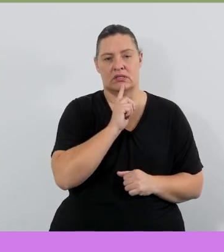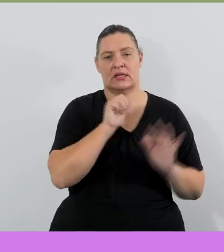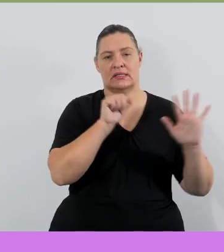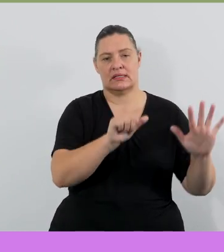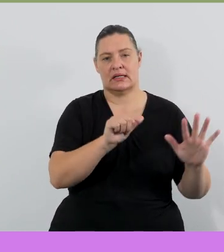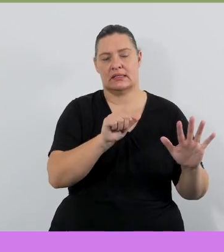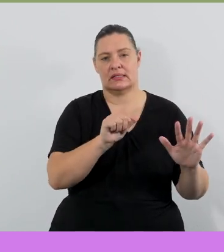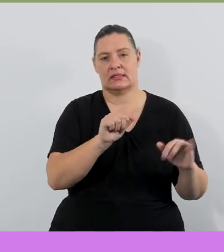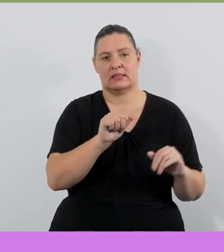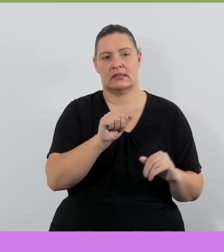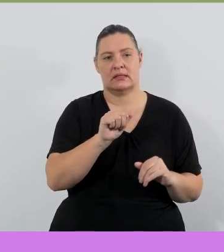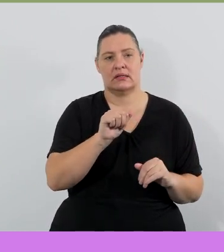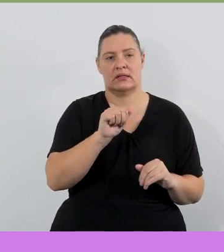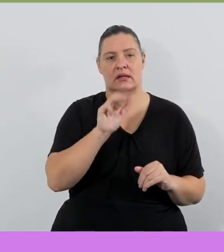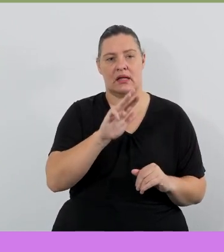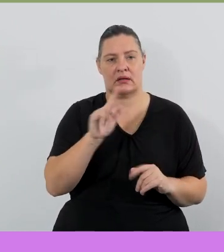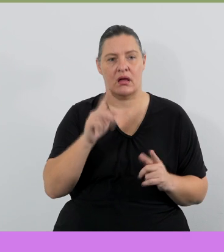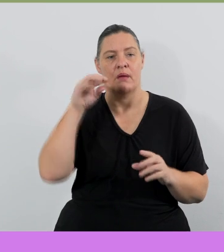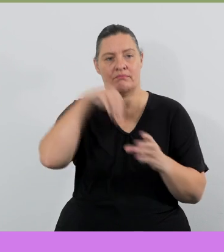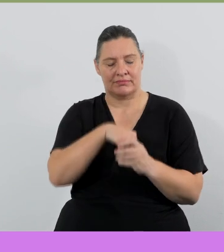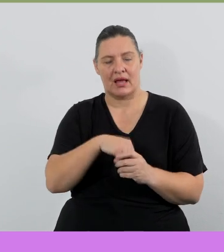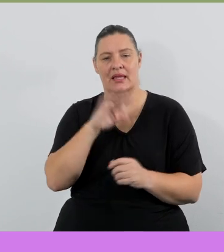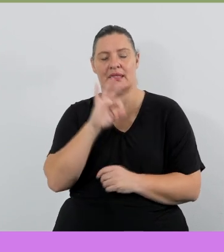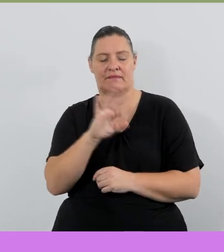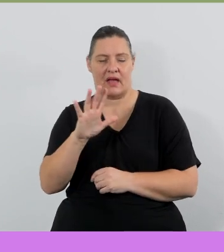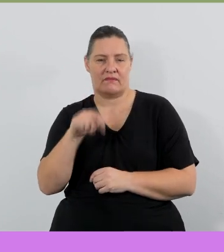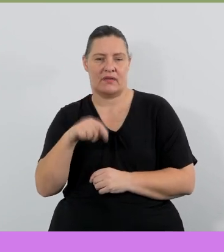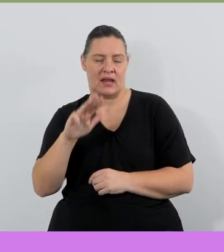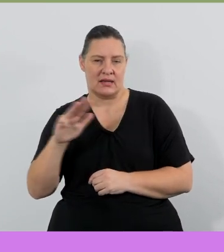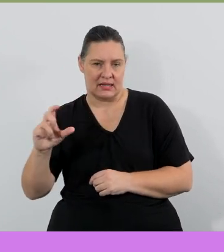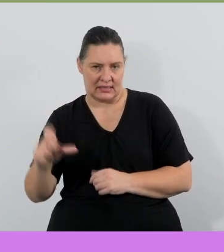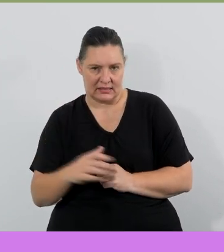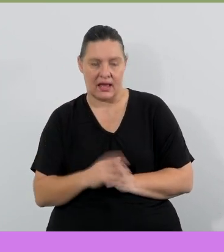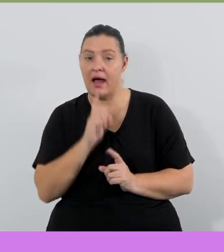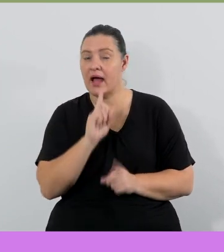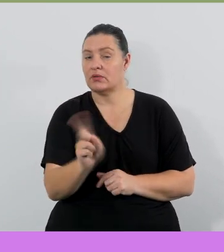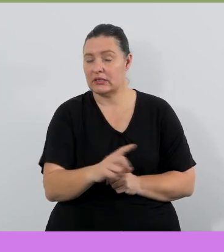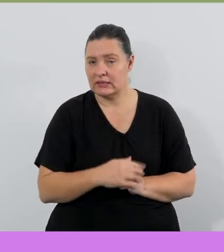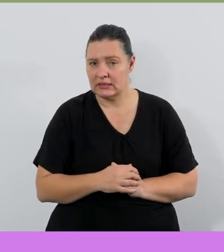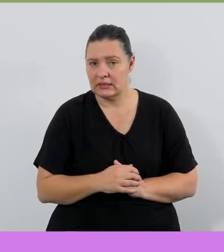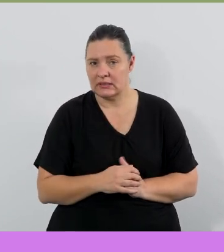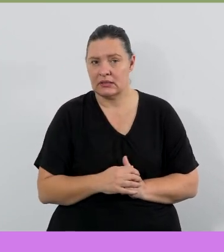8,691 multiplied by 35.99 rand. That gives us an answer of